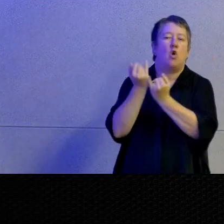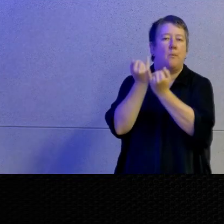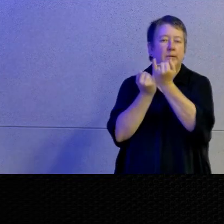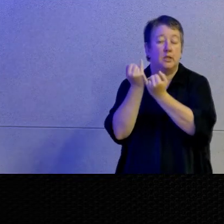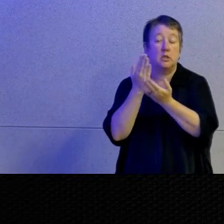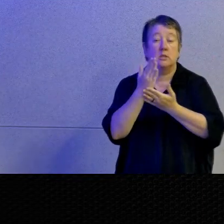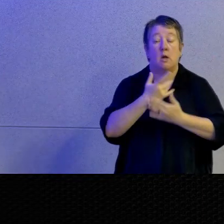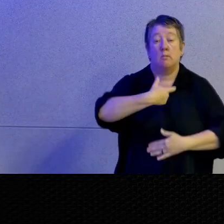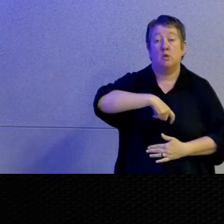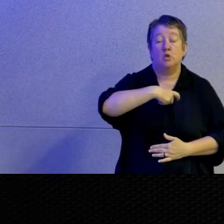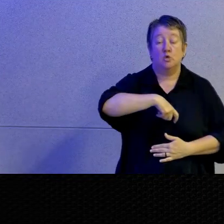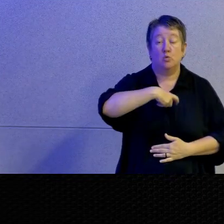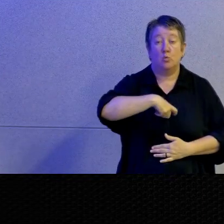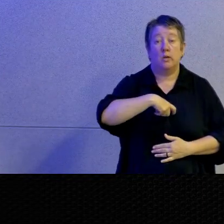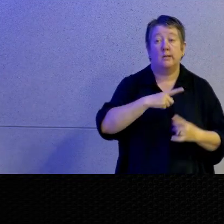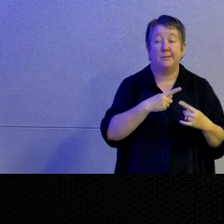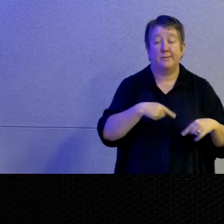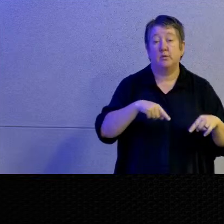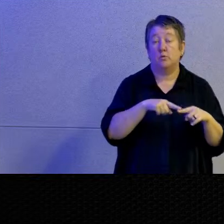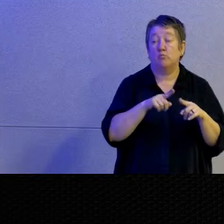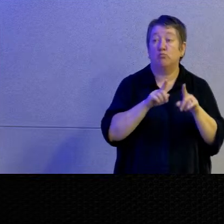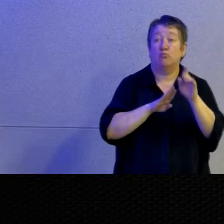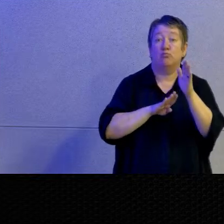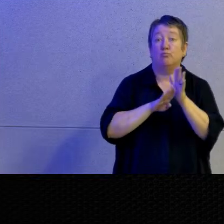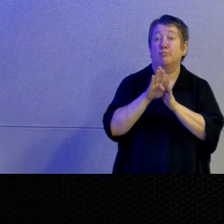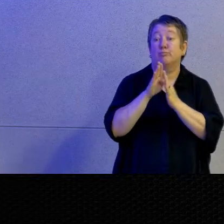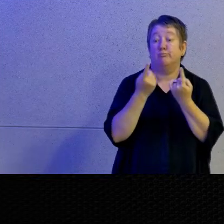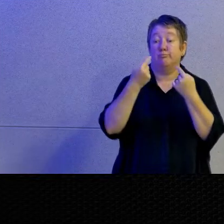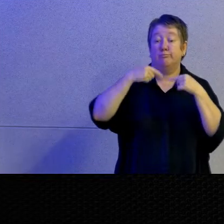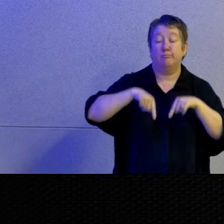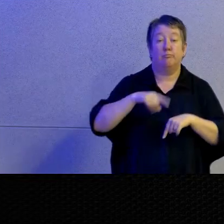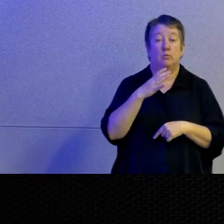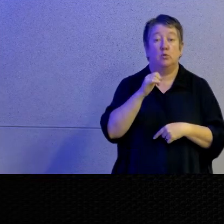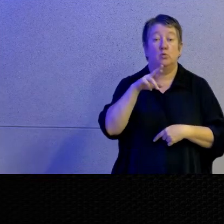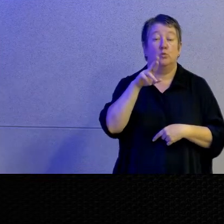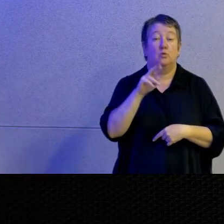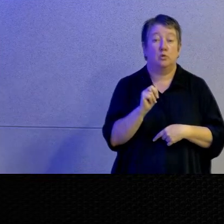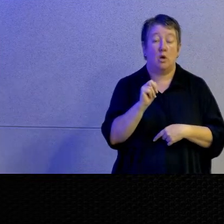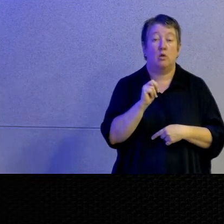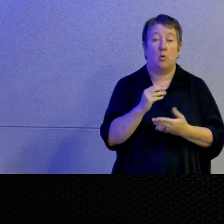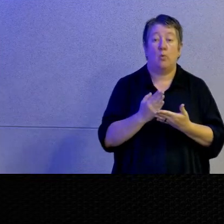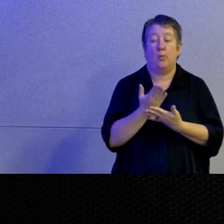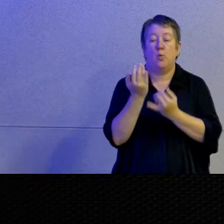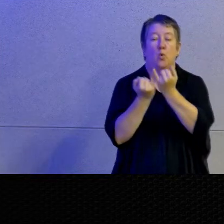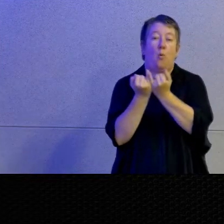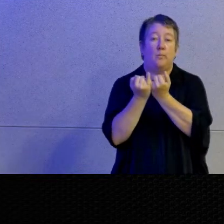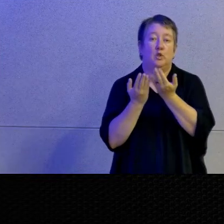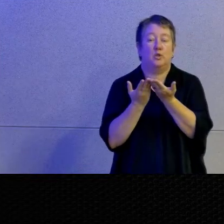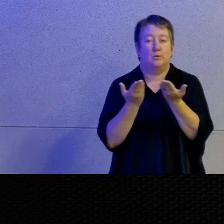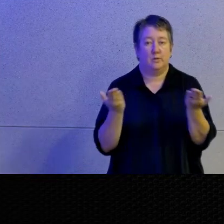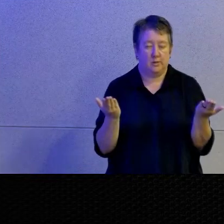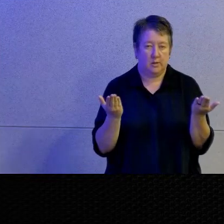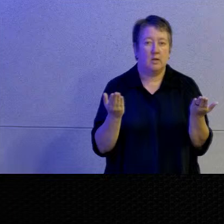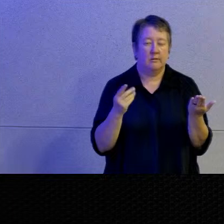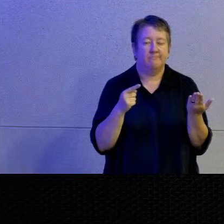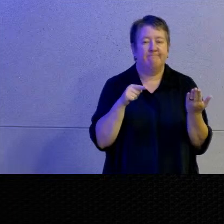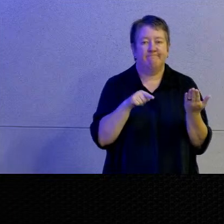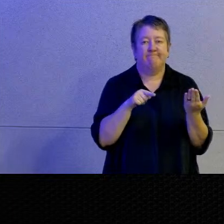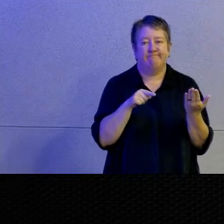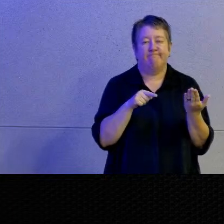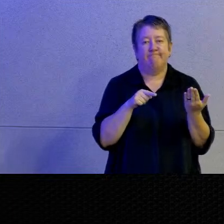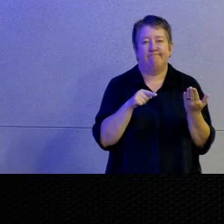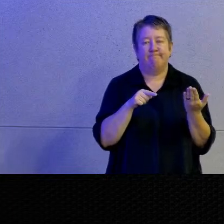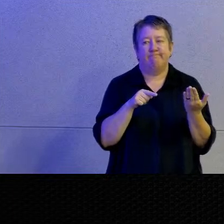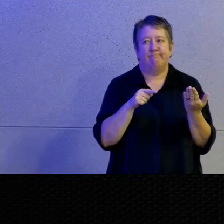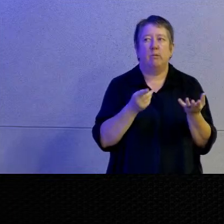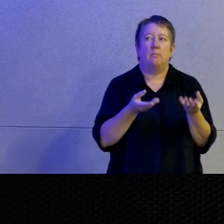students actually make it to CERN through these competitions, and they do get beam